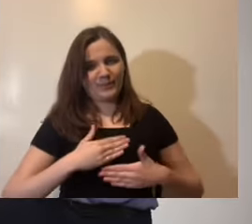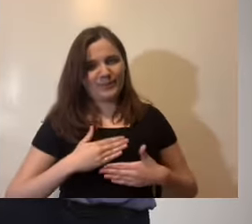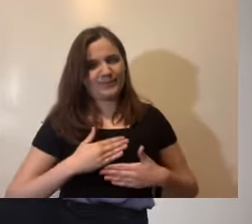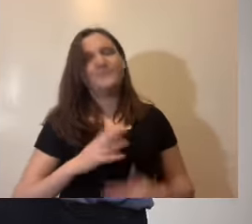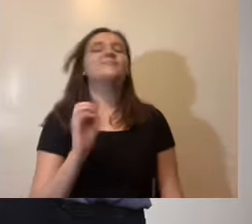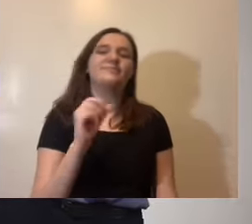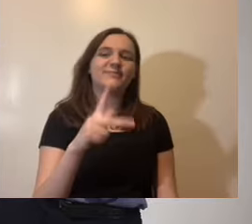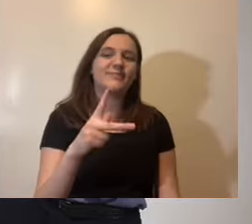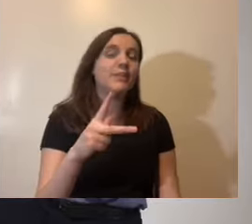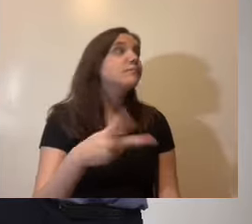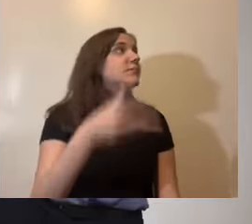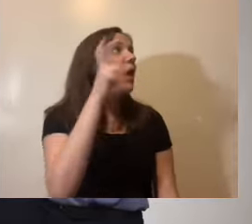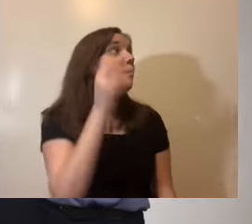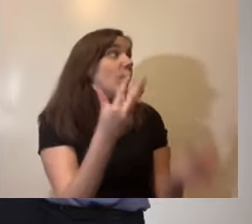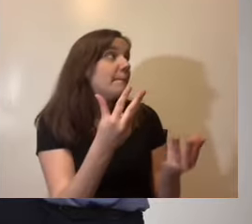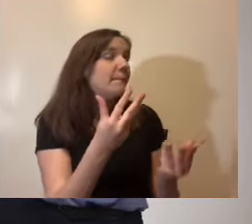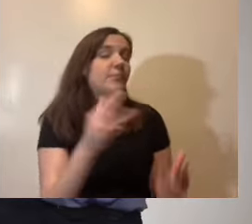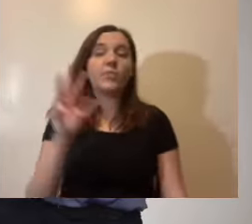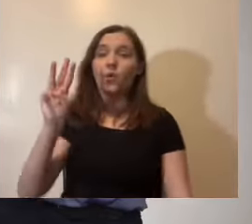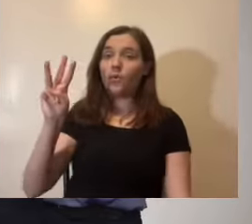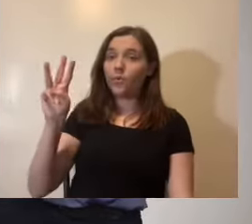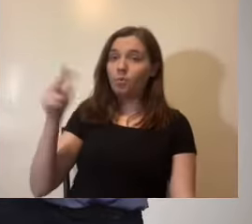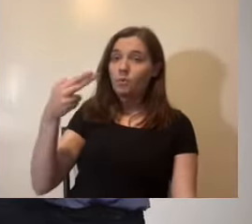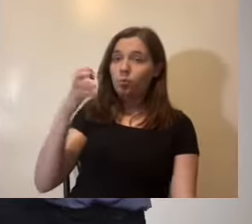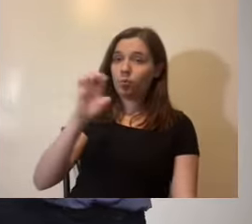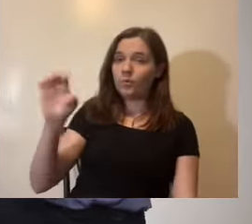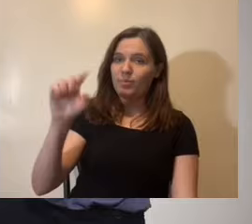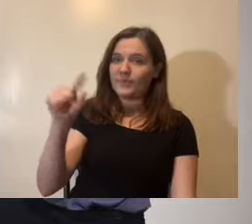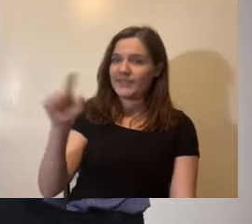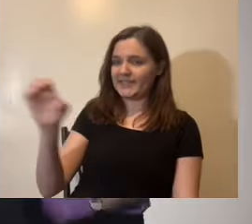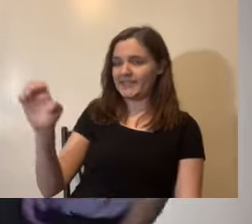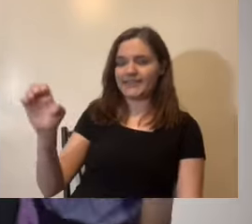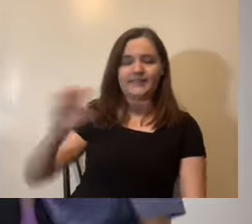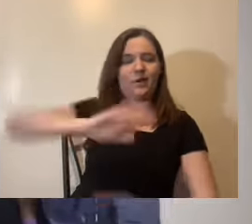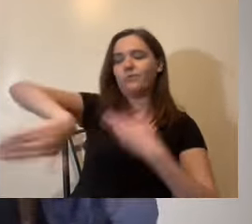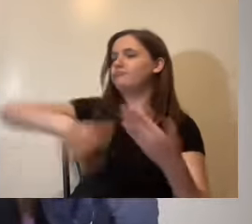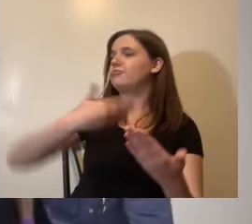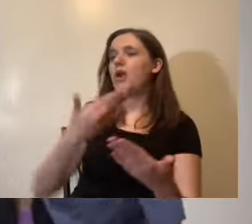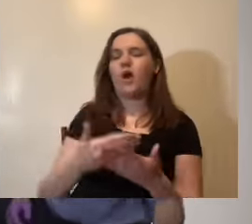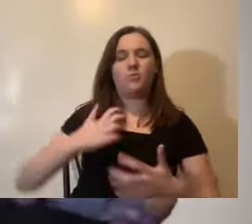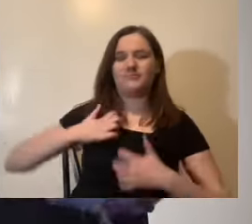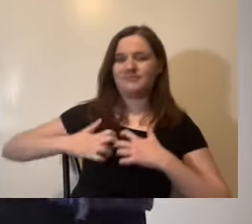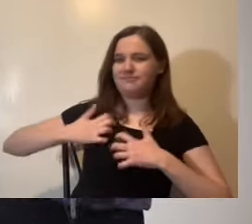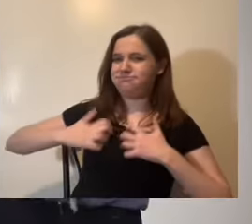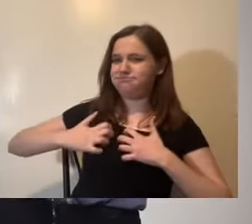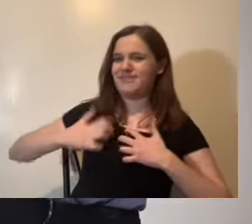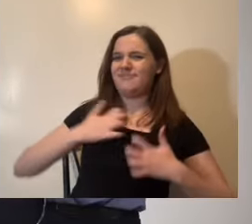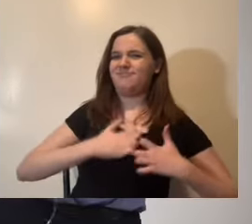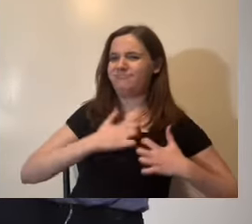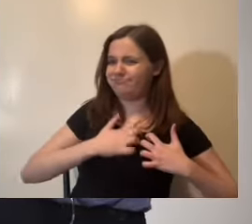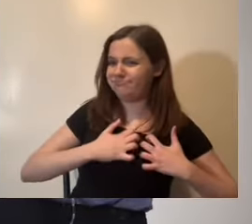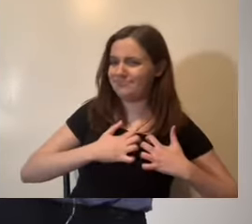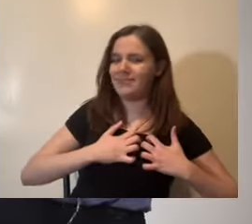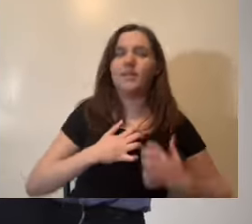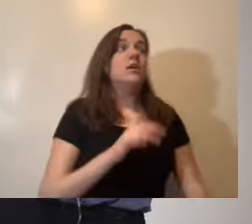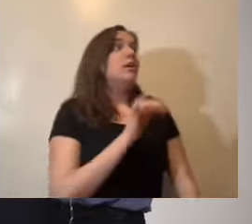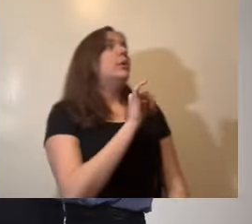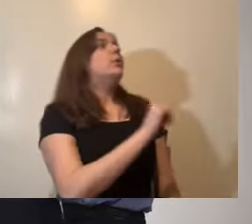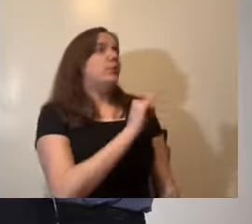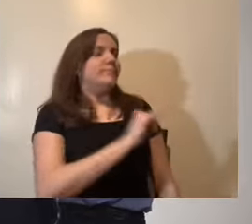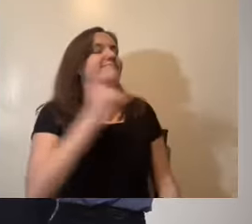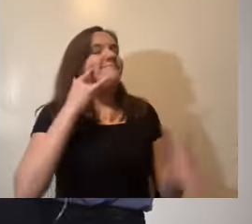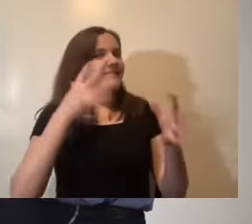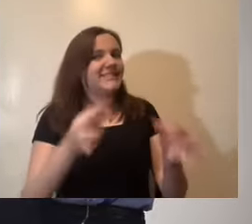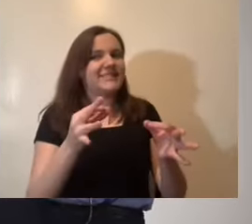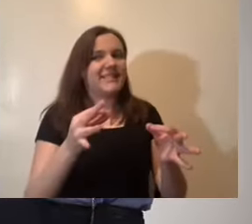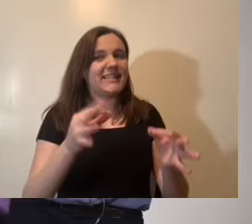Okay, what are my lung sounds? You have wheezes in all fields. All right, based on that, I'm going to go ahead and put my patient on high flow oxygen